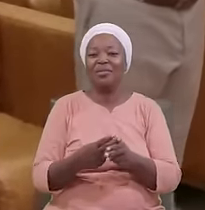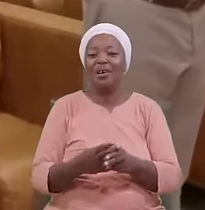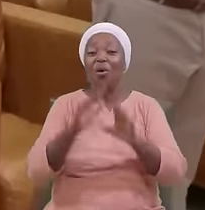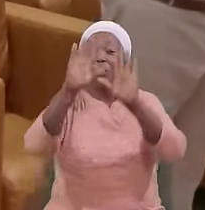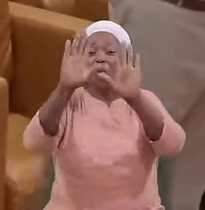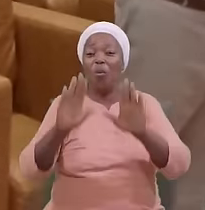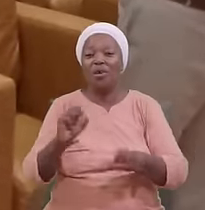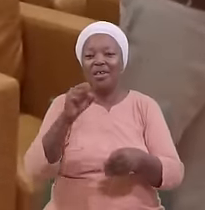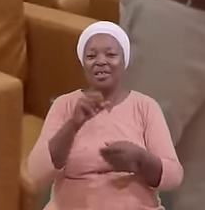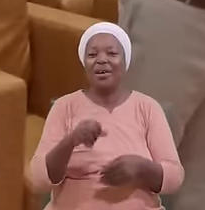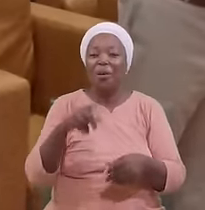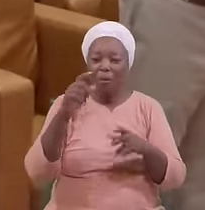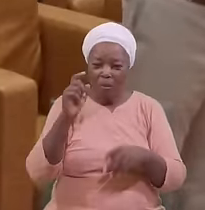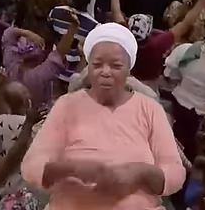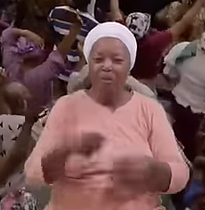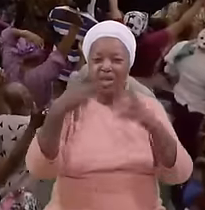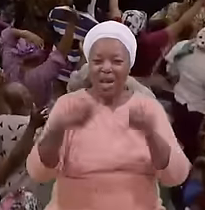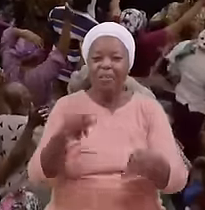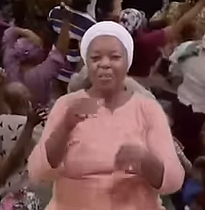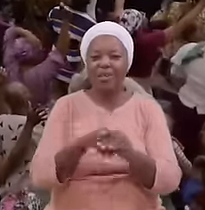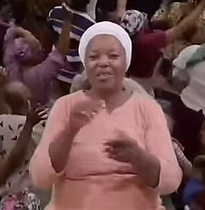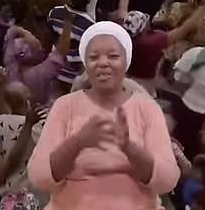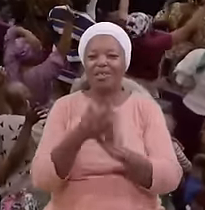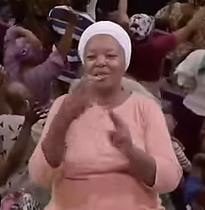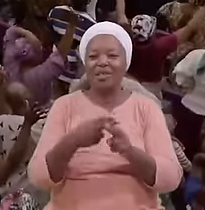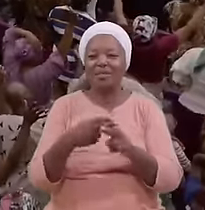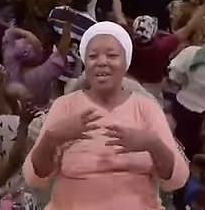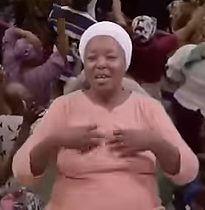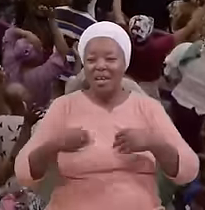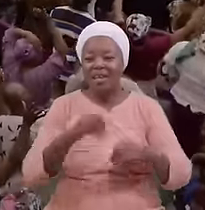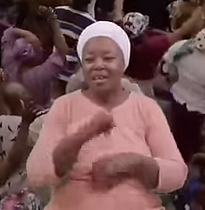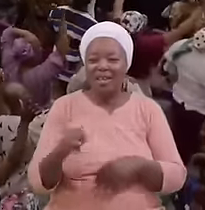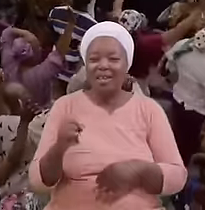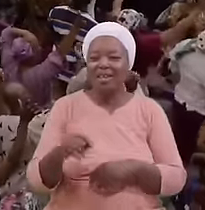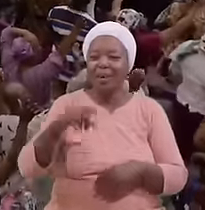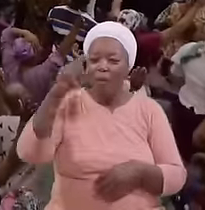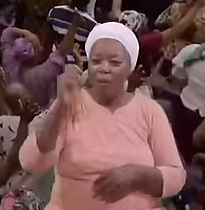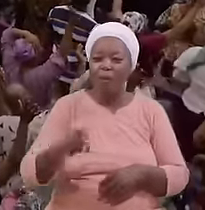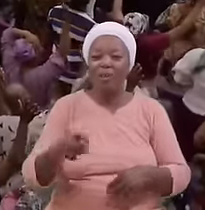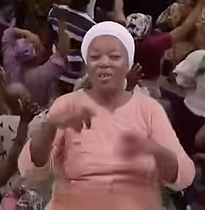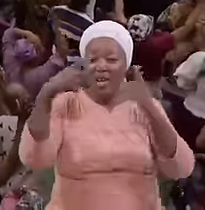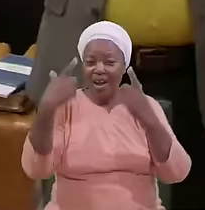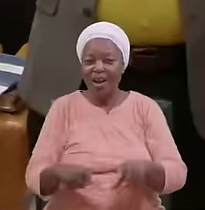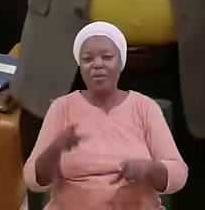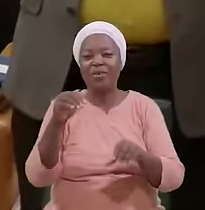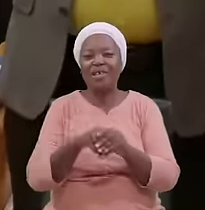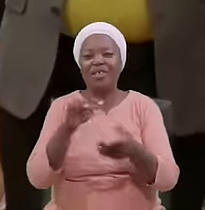Wonders must happen. Healing must happen.